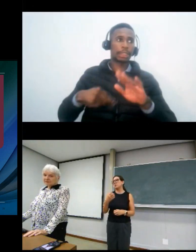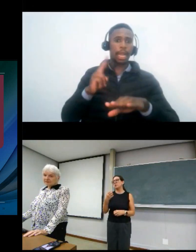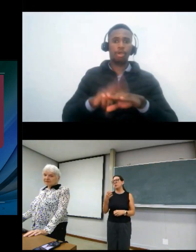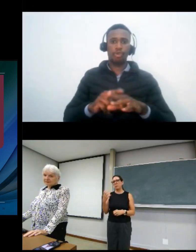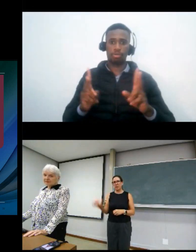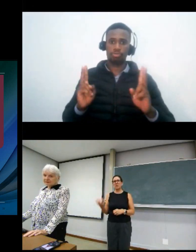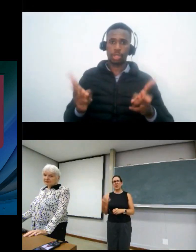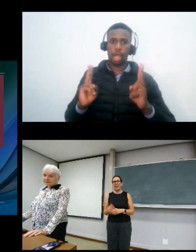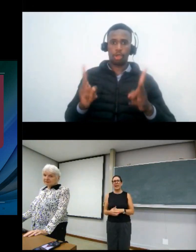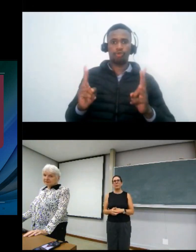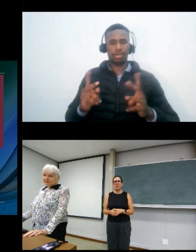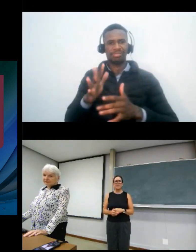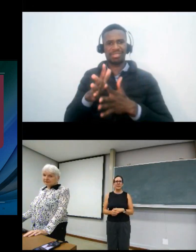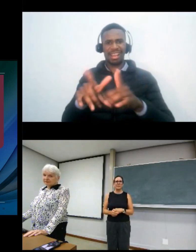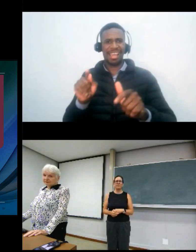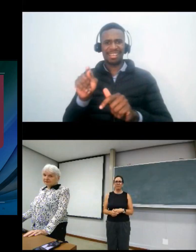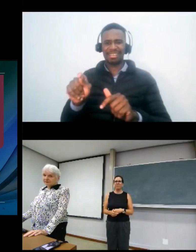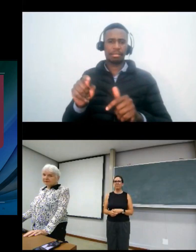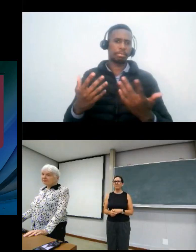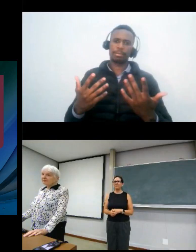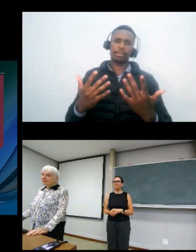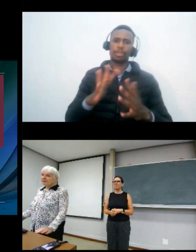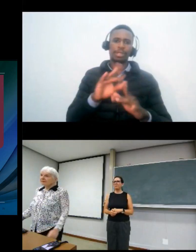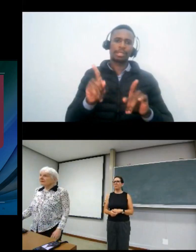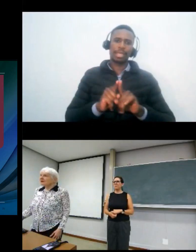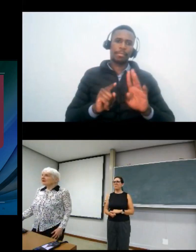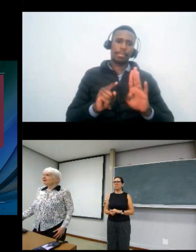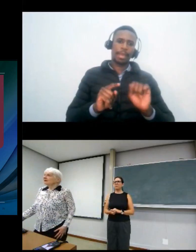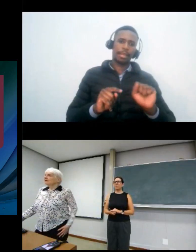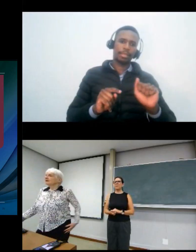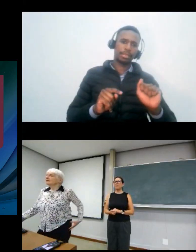Sign Language or British Sign Language is.